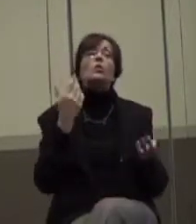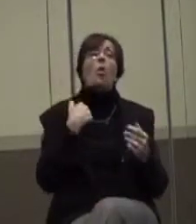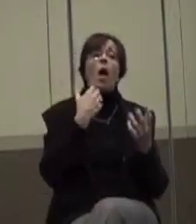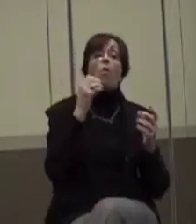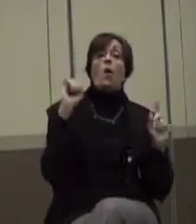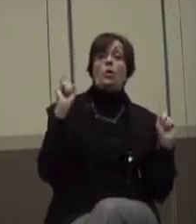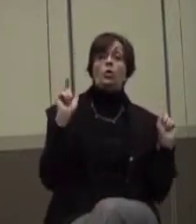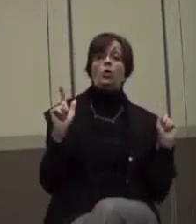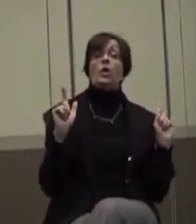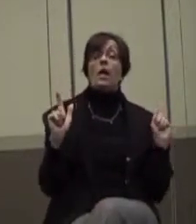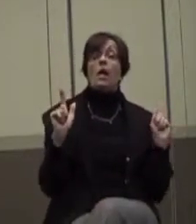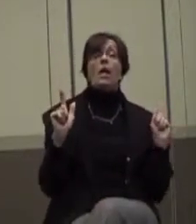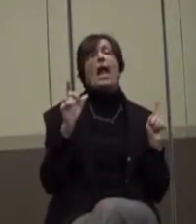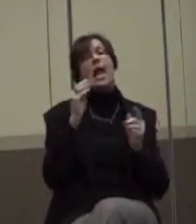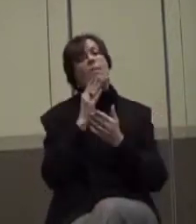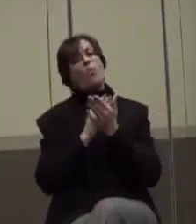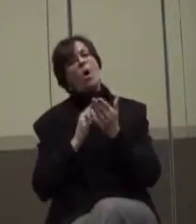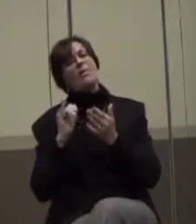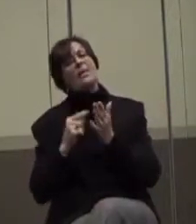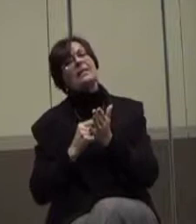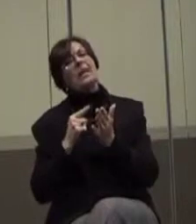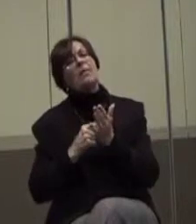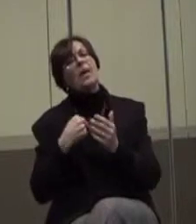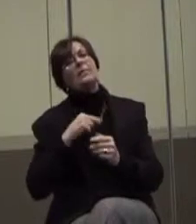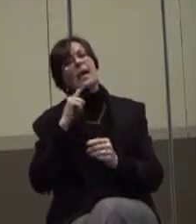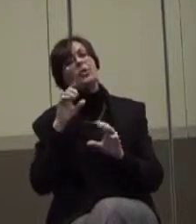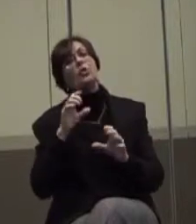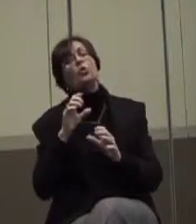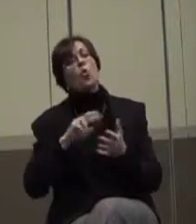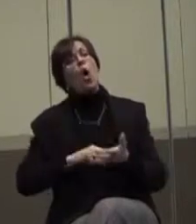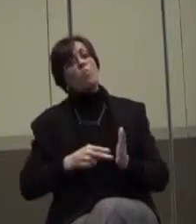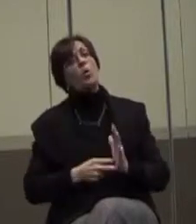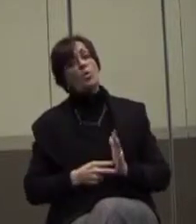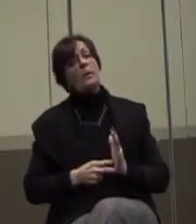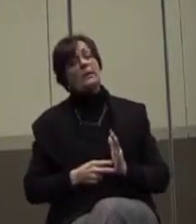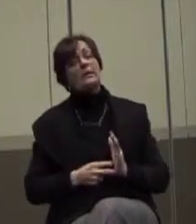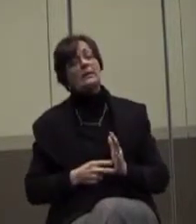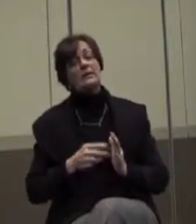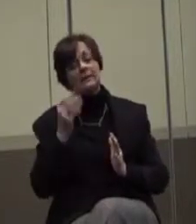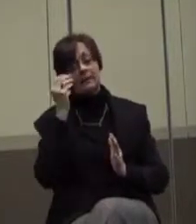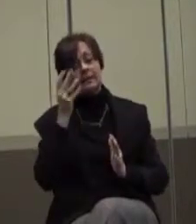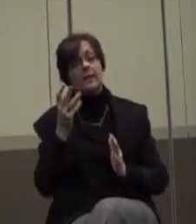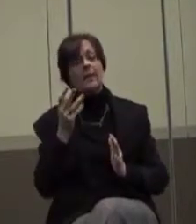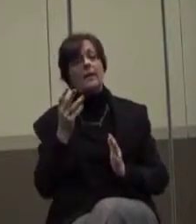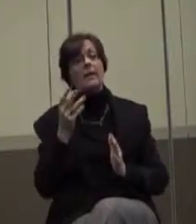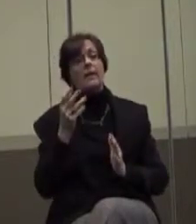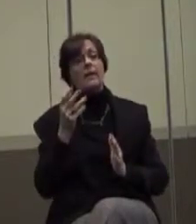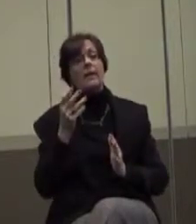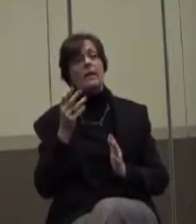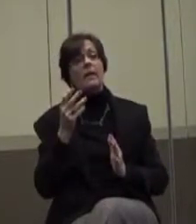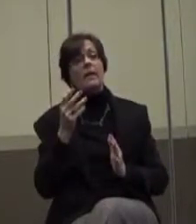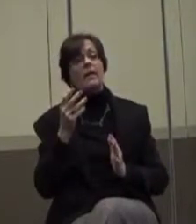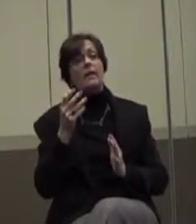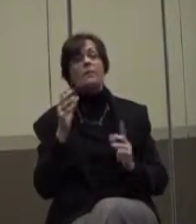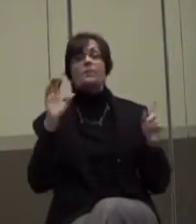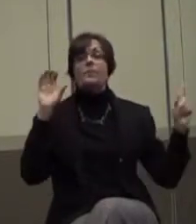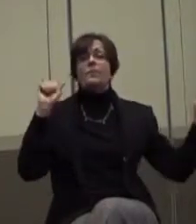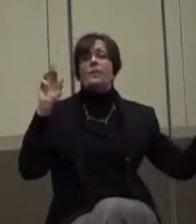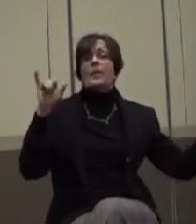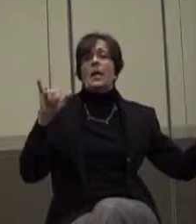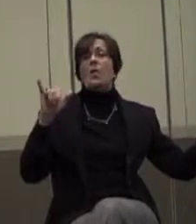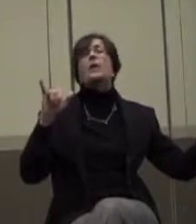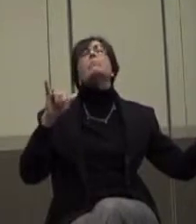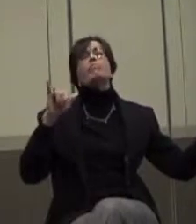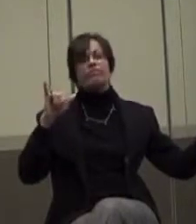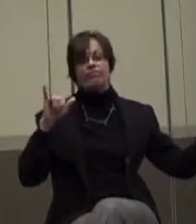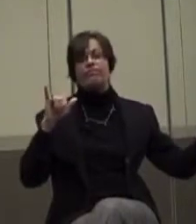Jill, and part of this sometimes I actually do on purpose, okay? So Kari over here